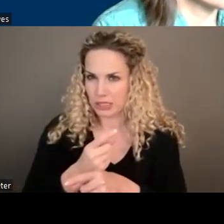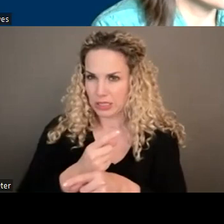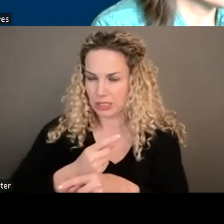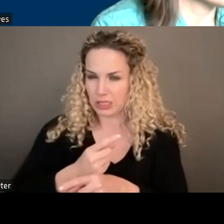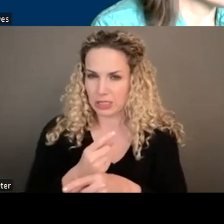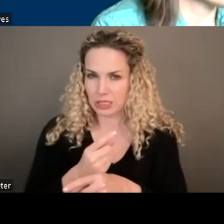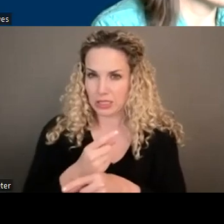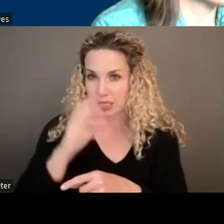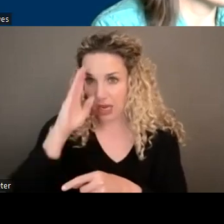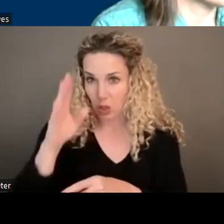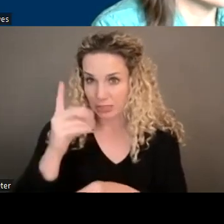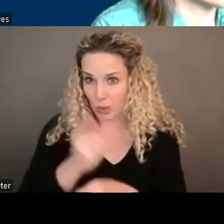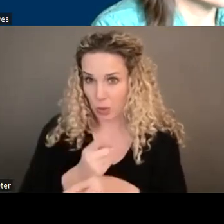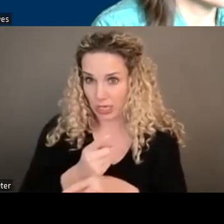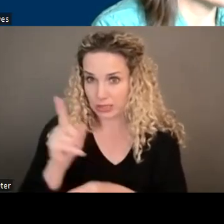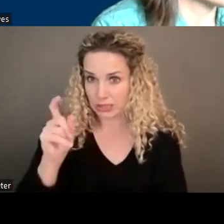Hello.